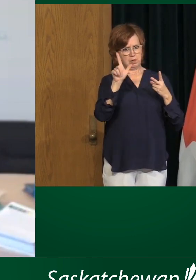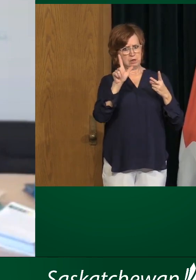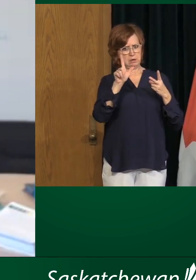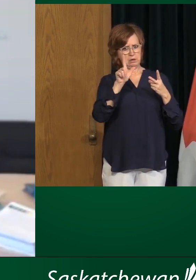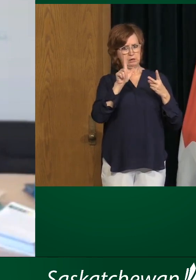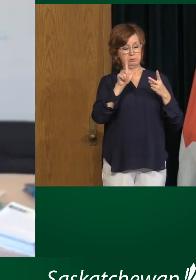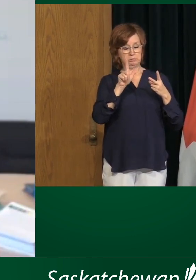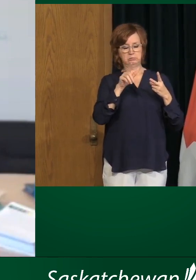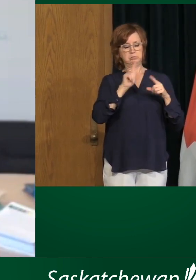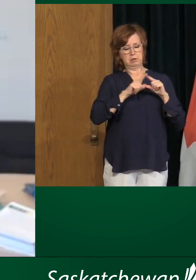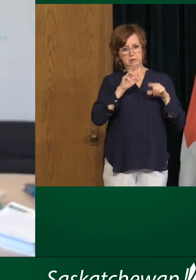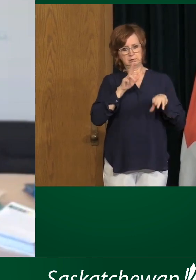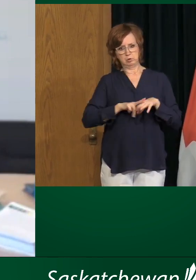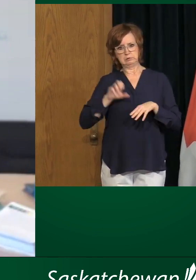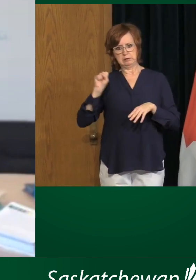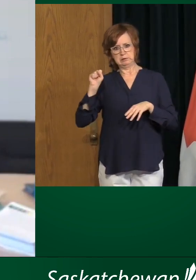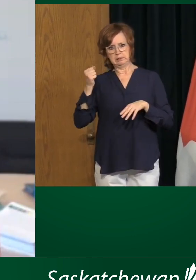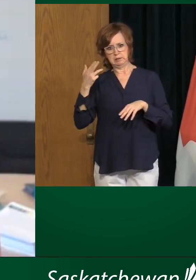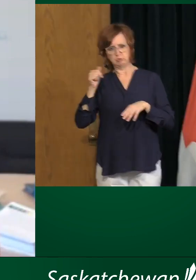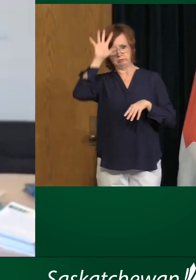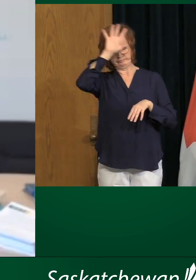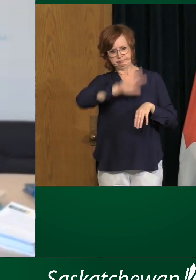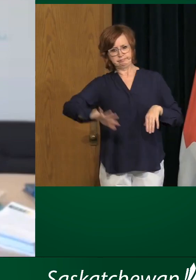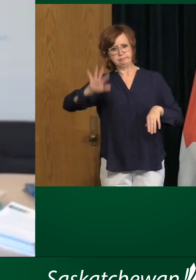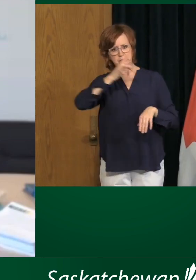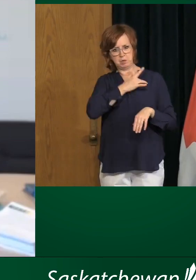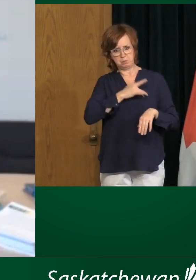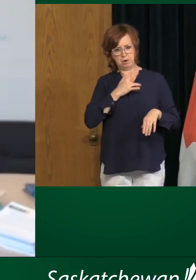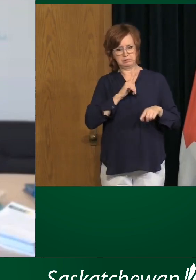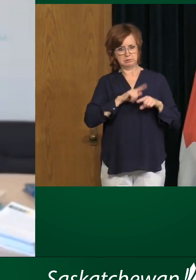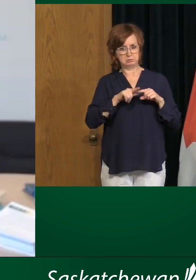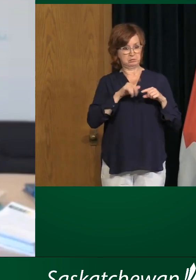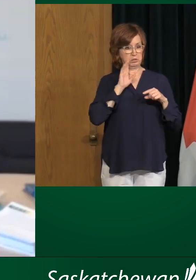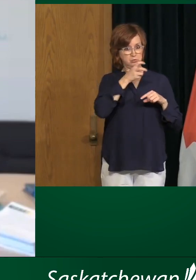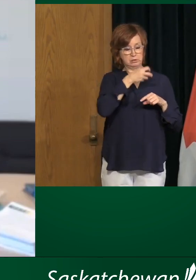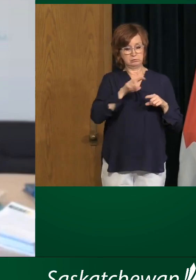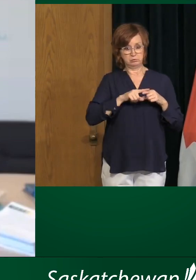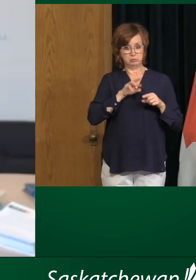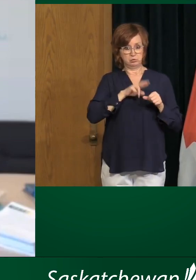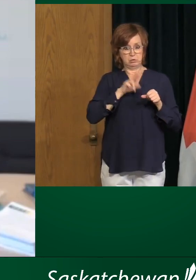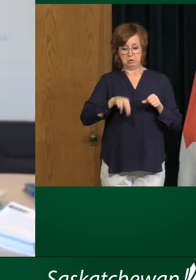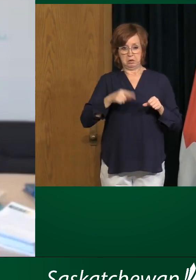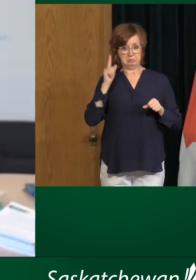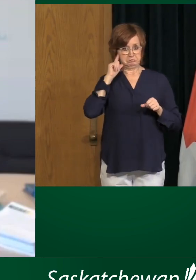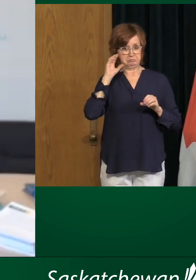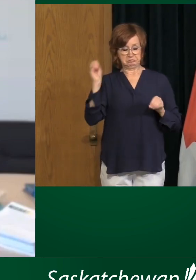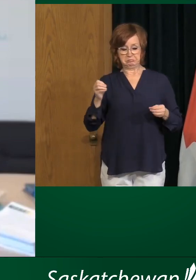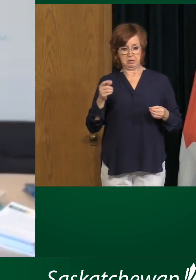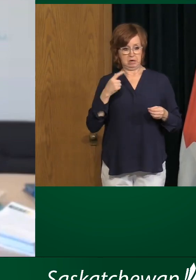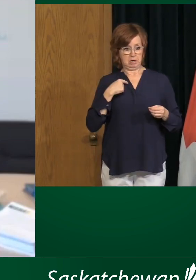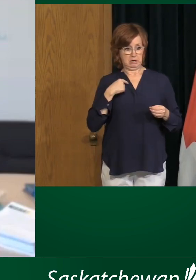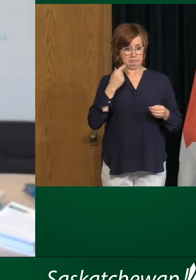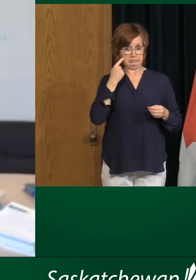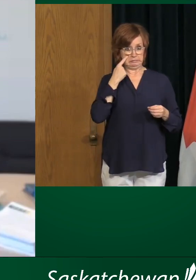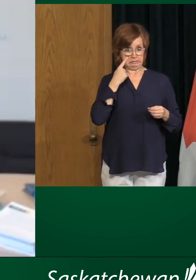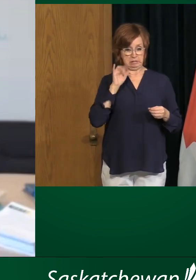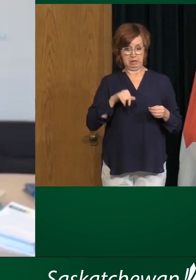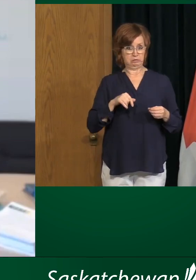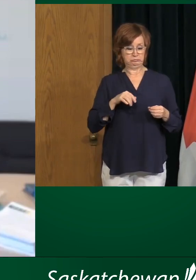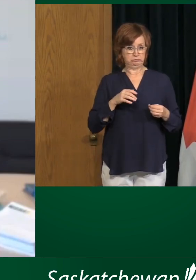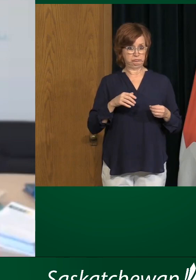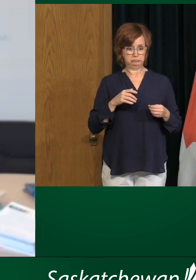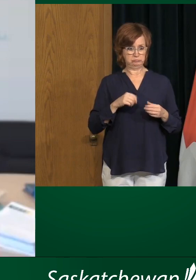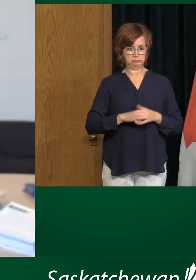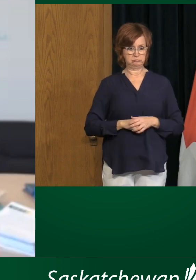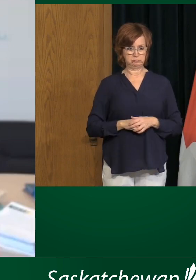location, and perhaps it's a memo related to that, but I've not seen any plan or even considered that we would